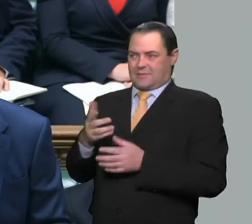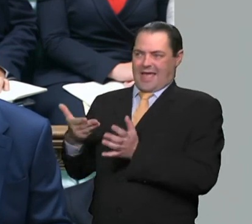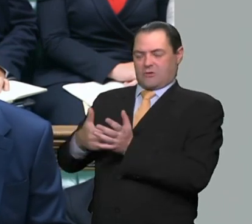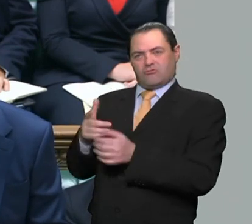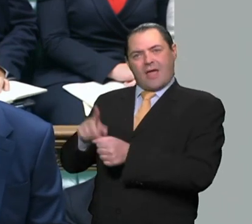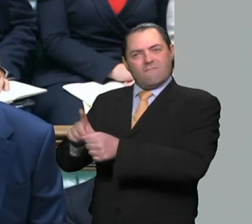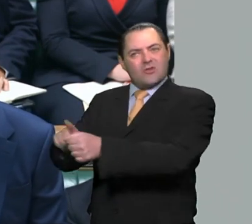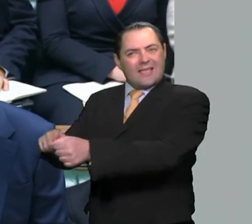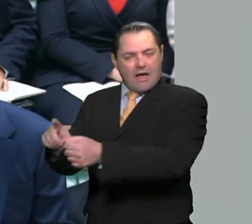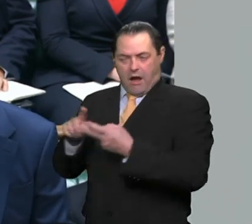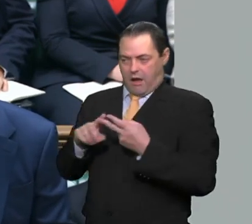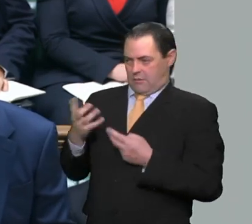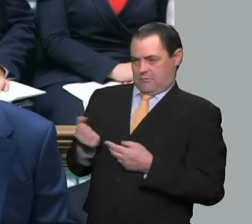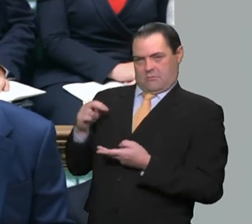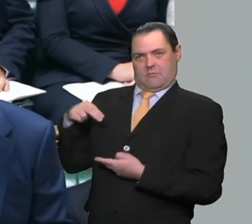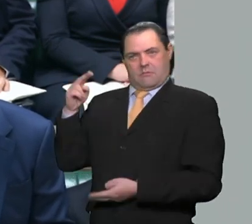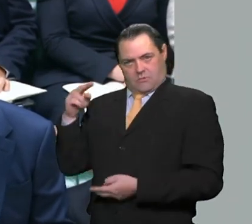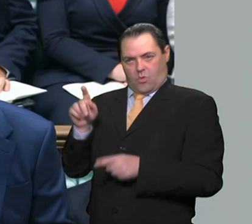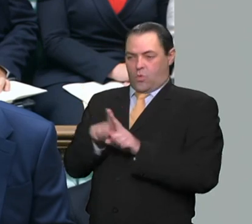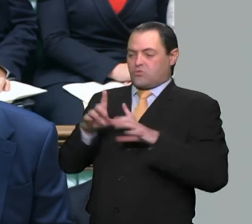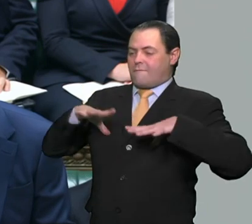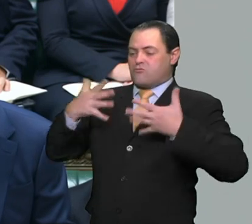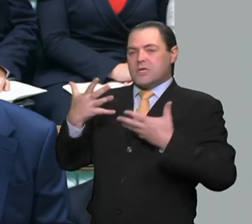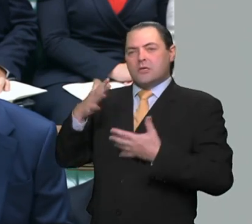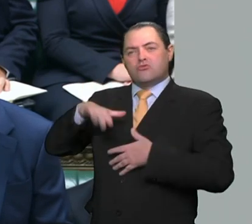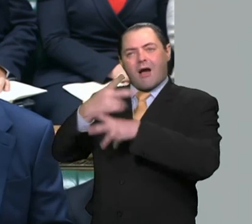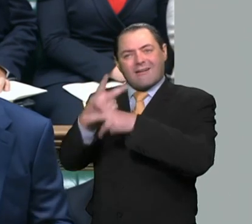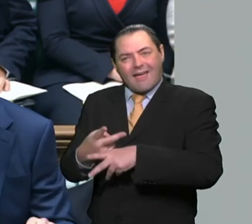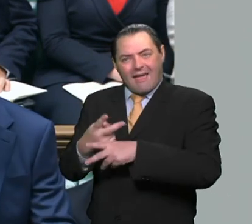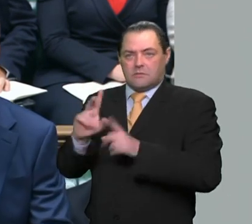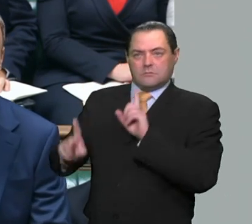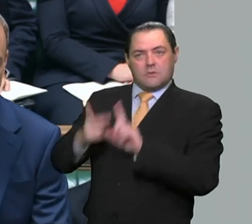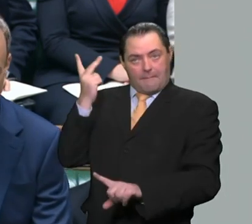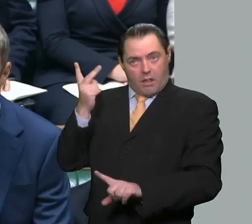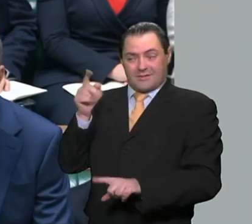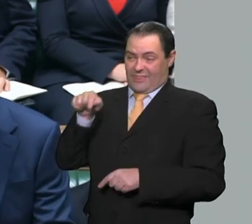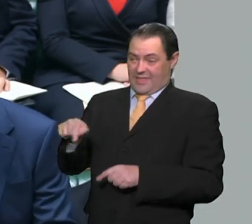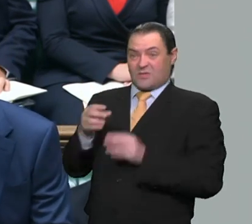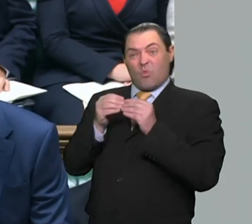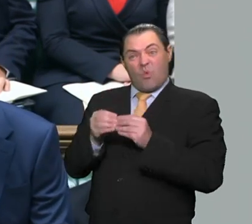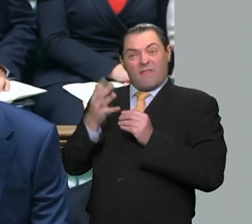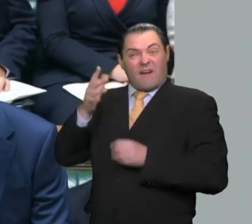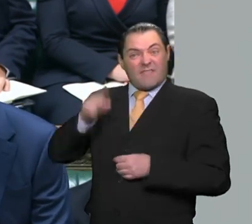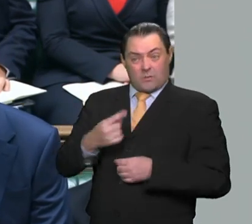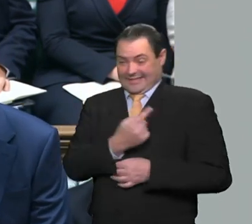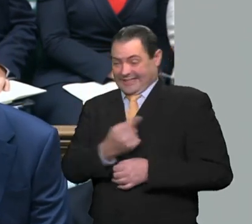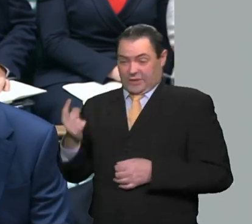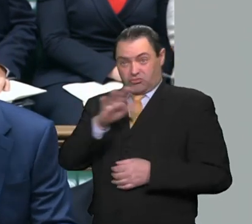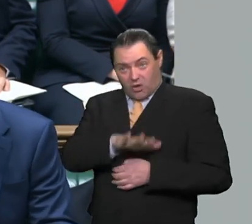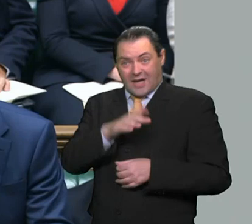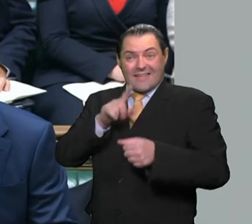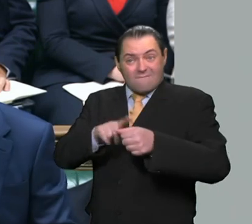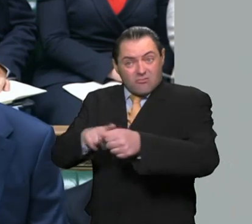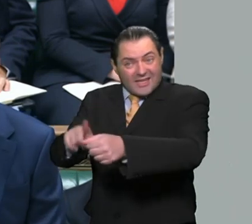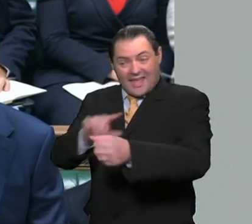doubled the free childcare for working parents, worth up to £5,000 for every child every year.